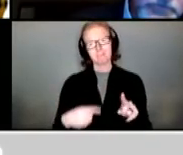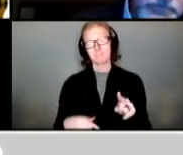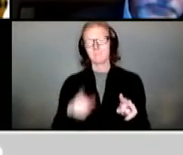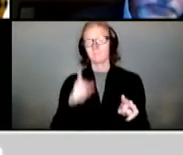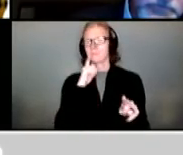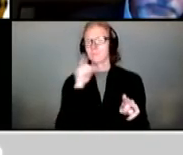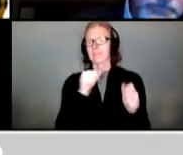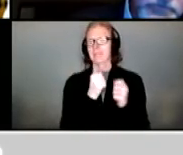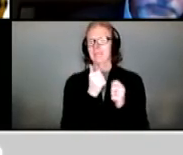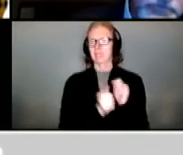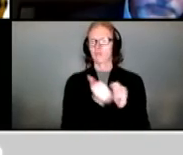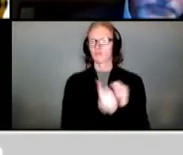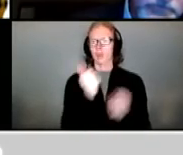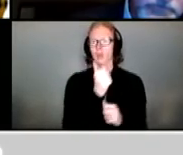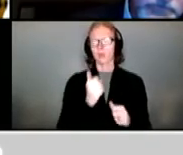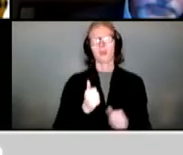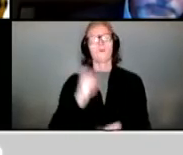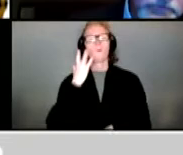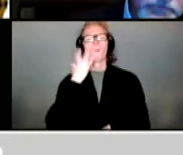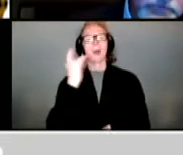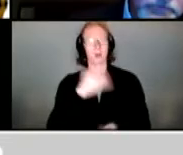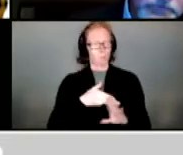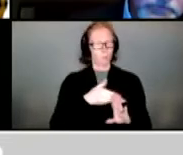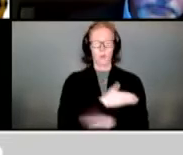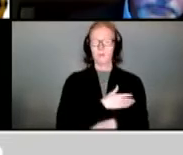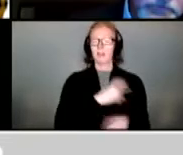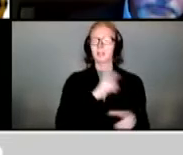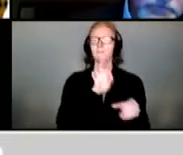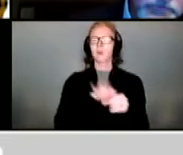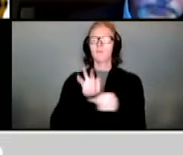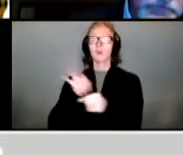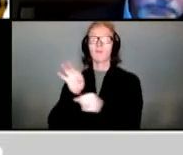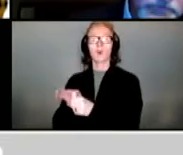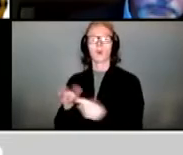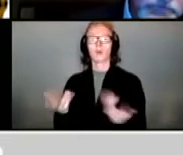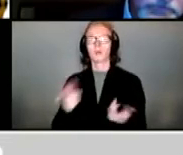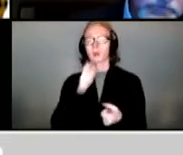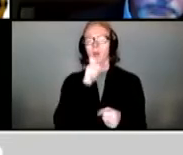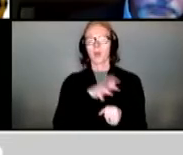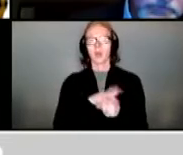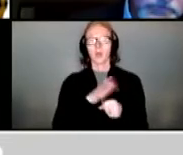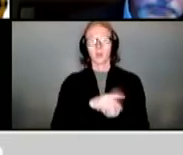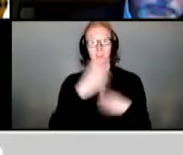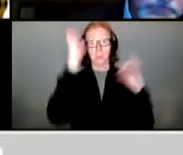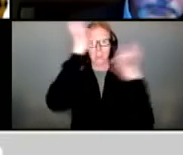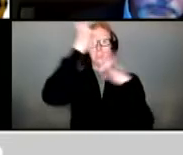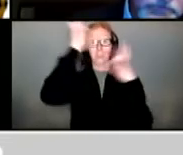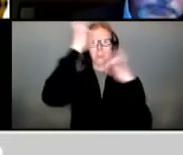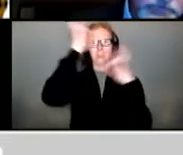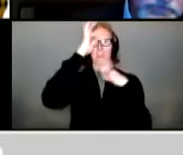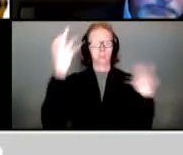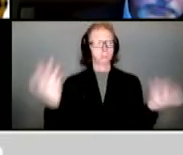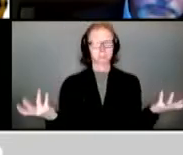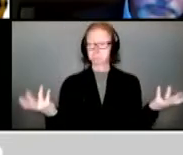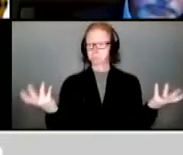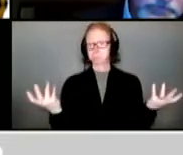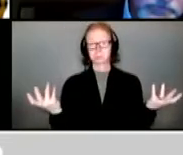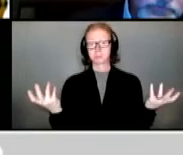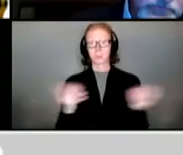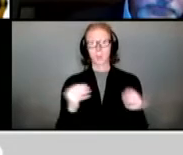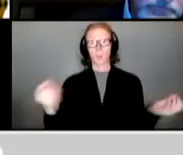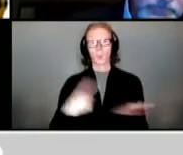past, when it came to voting as a group, a lot of people didn't have enough information and didn't have enough